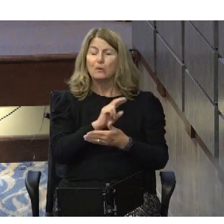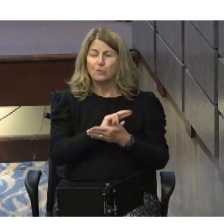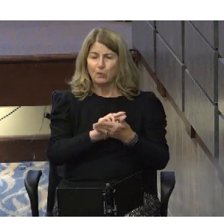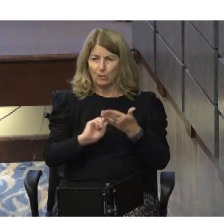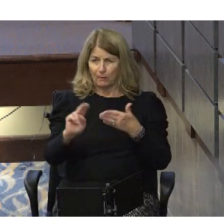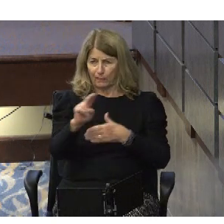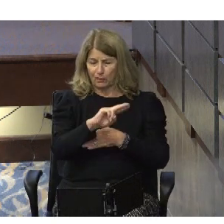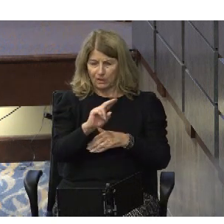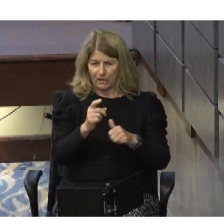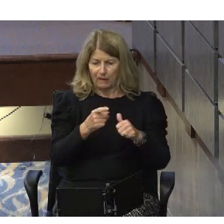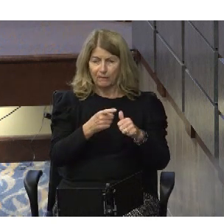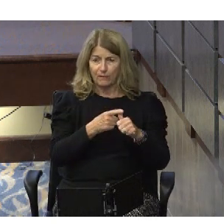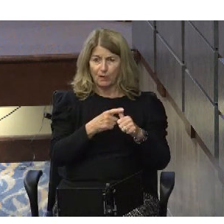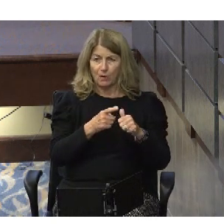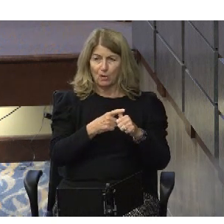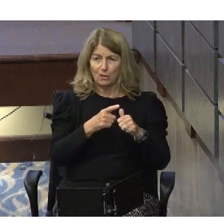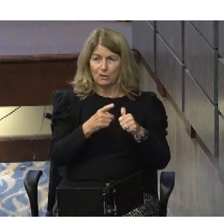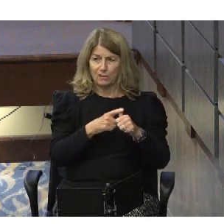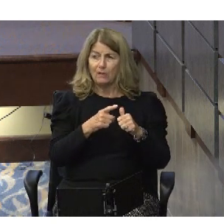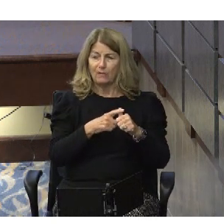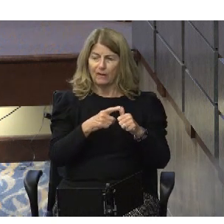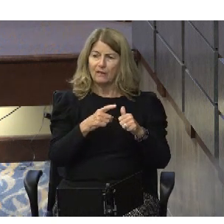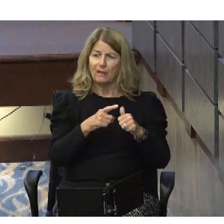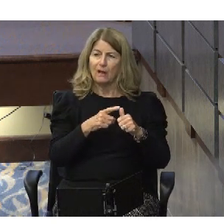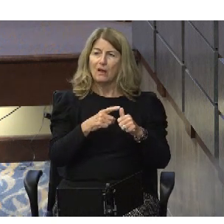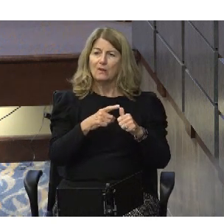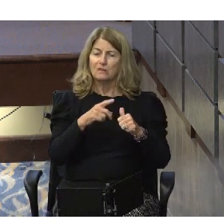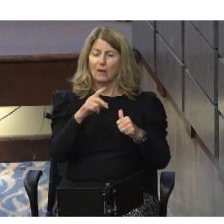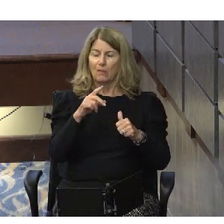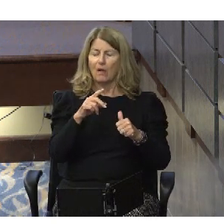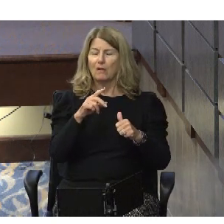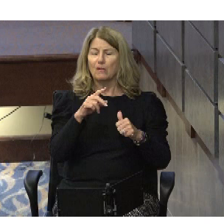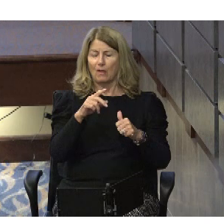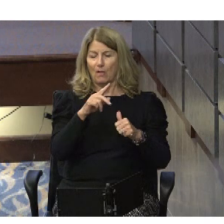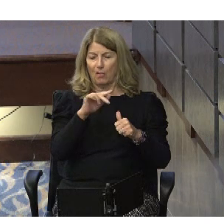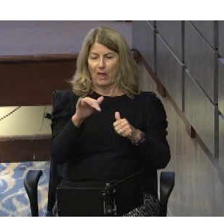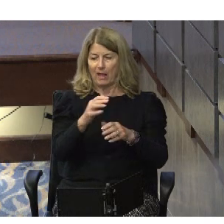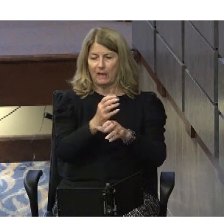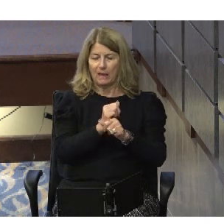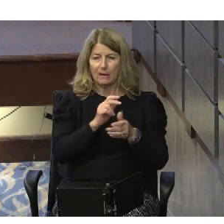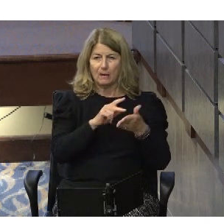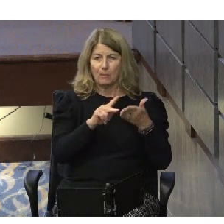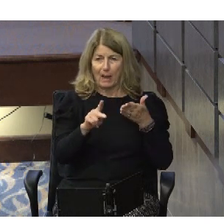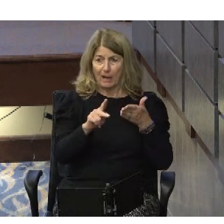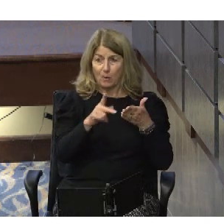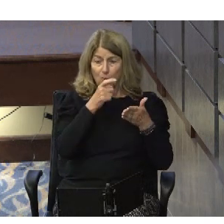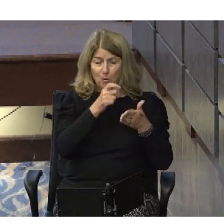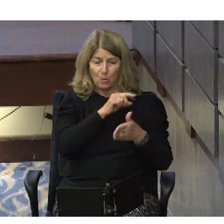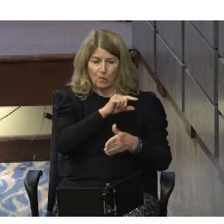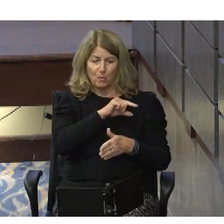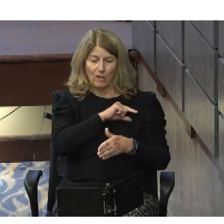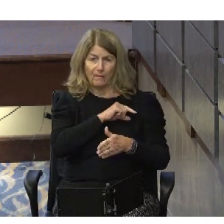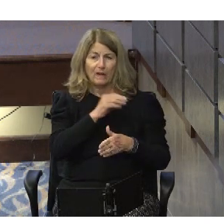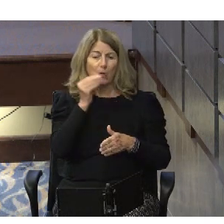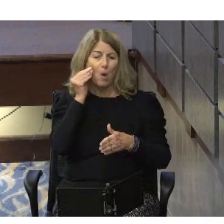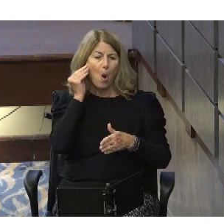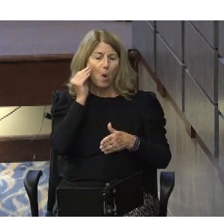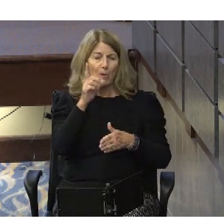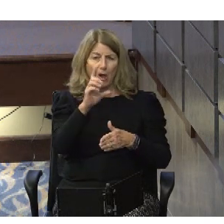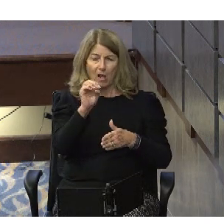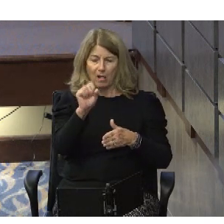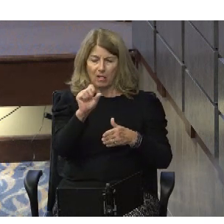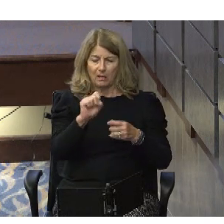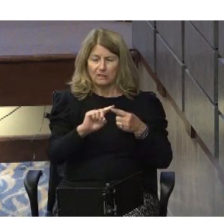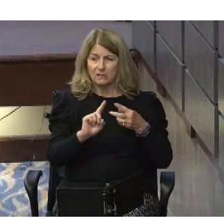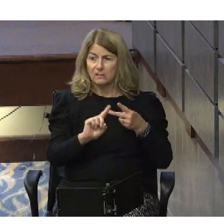rate, of course, is obviously based on which unit they choose to live in. So who qualifies at Creekside? The homeless, quote unquote, housing